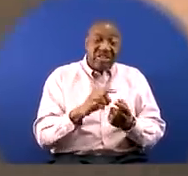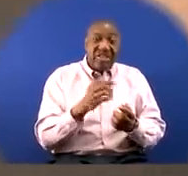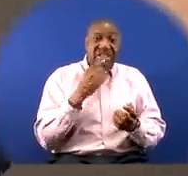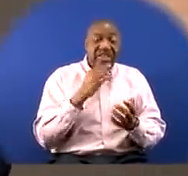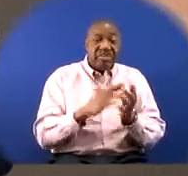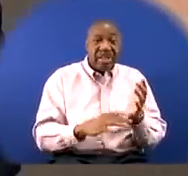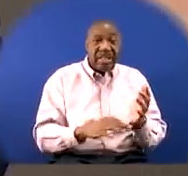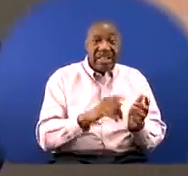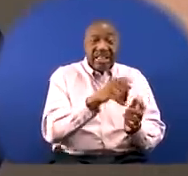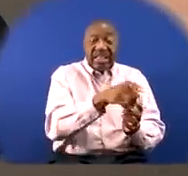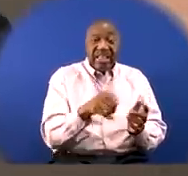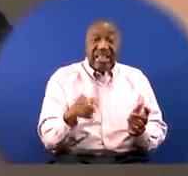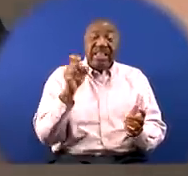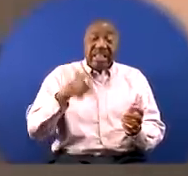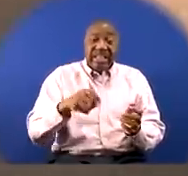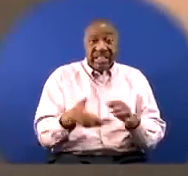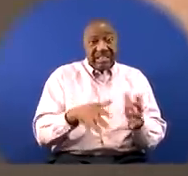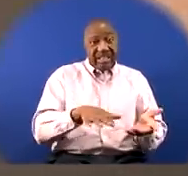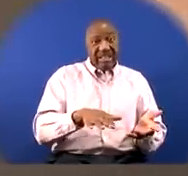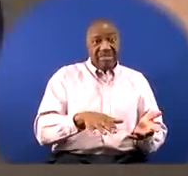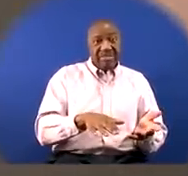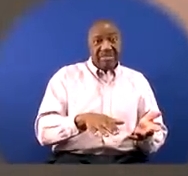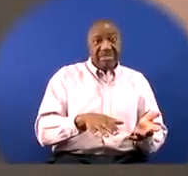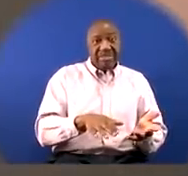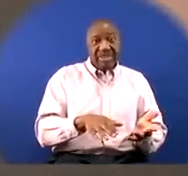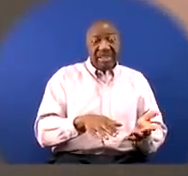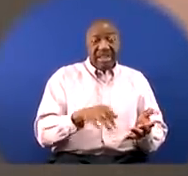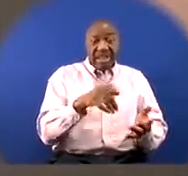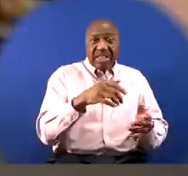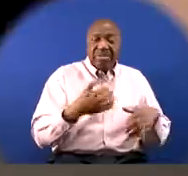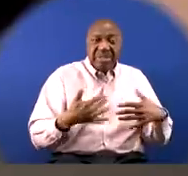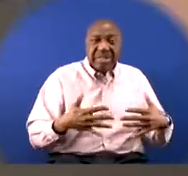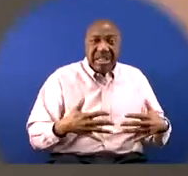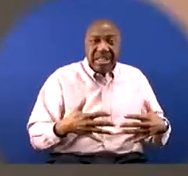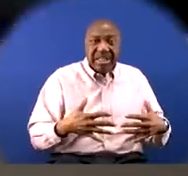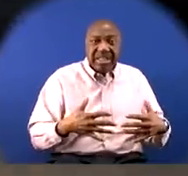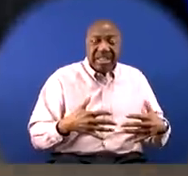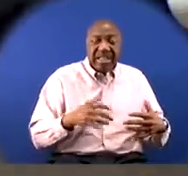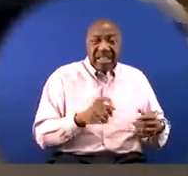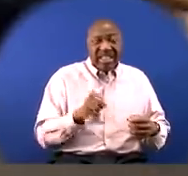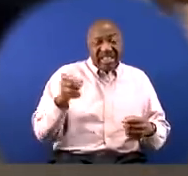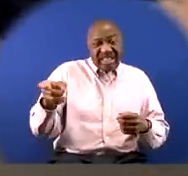meant he had to die. He was scared to give her